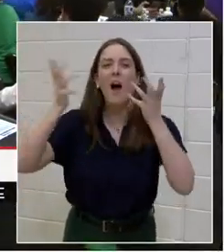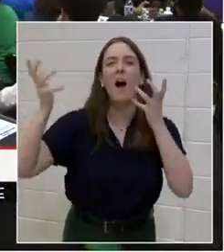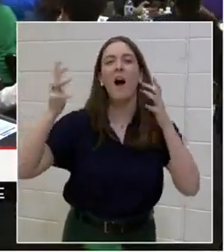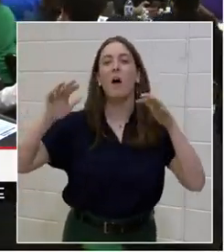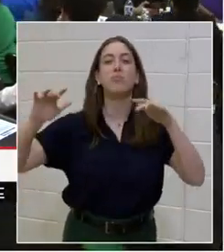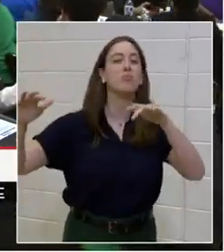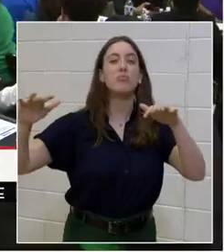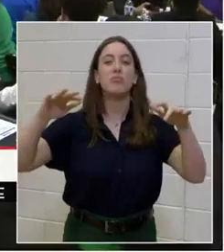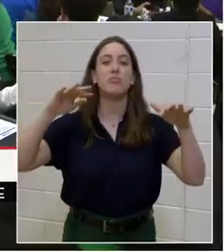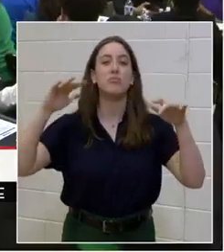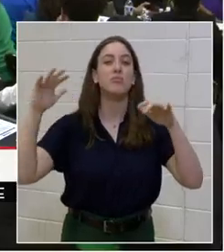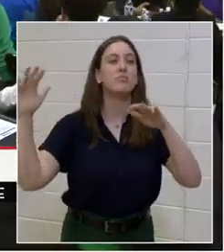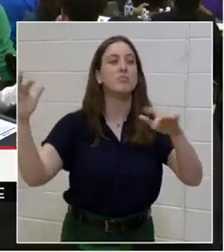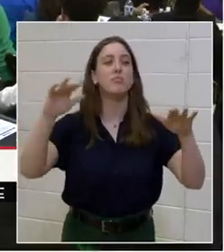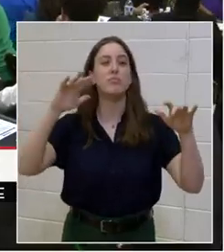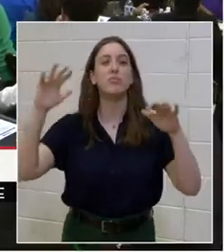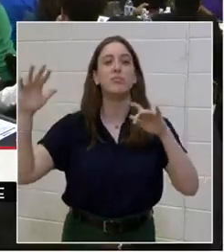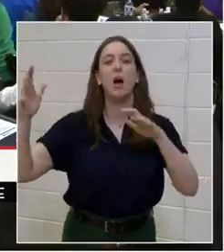Gosh,